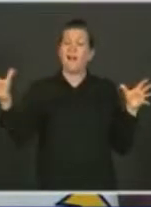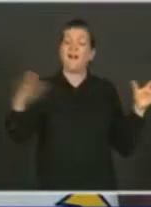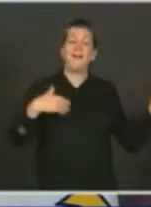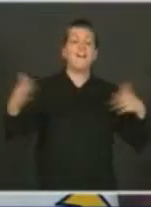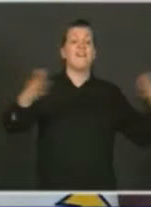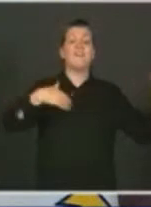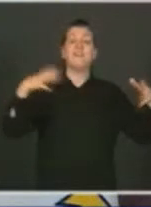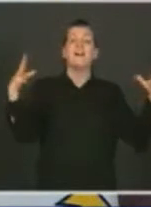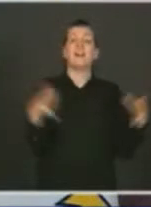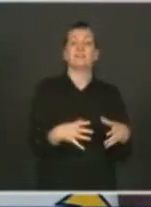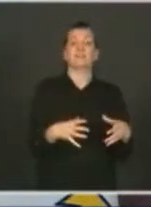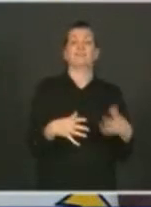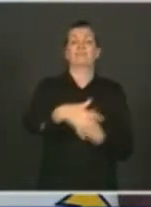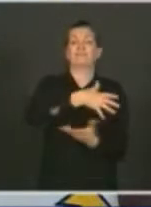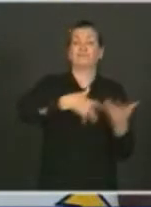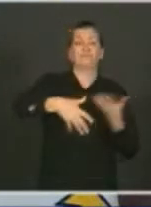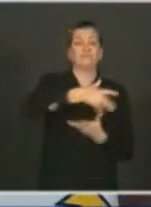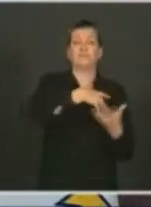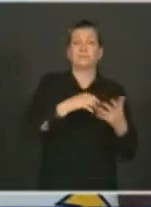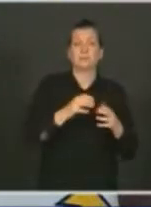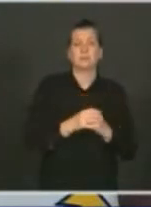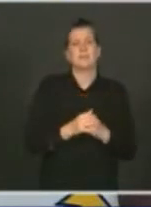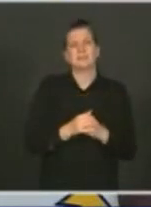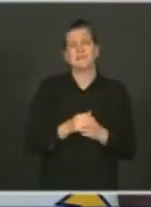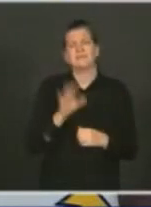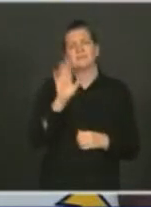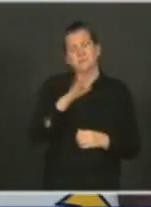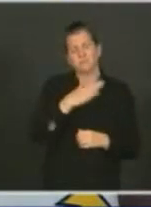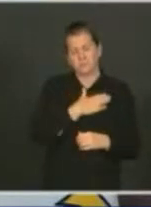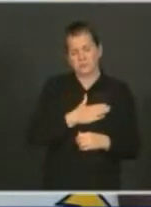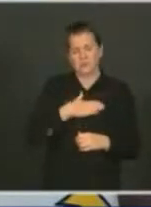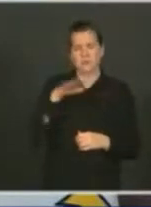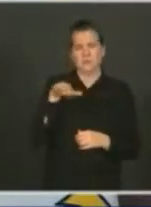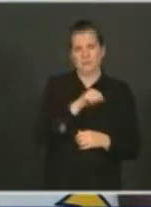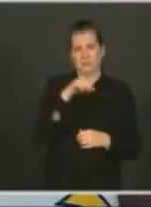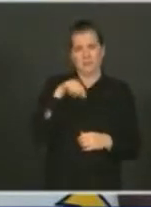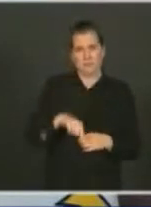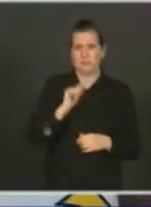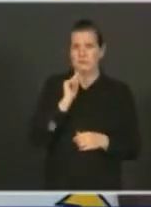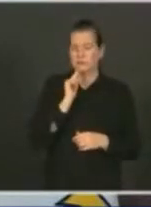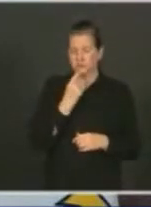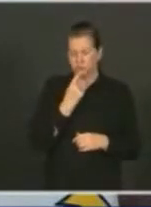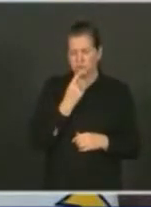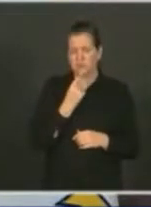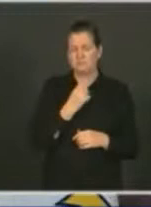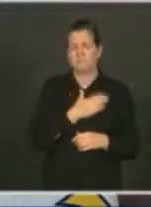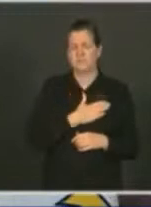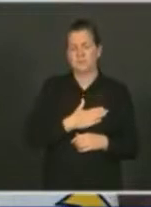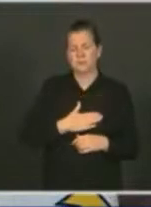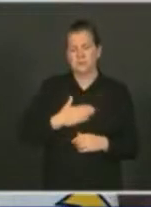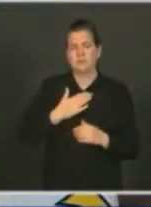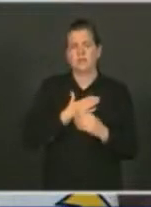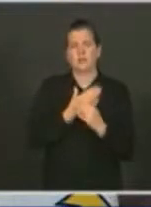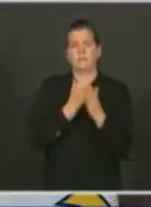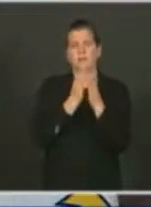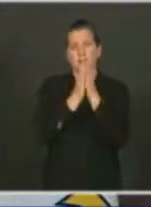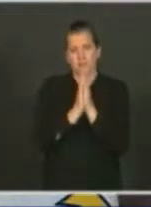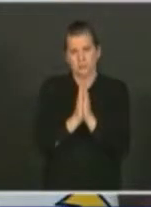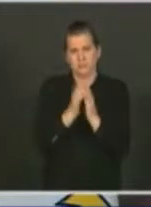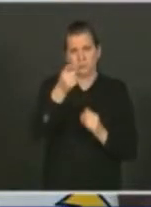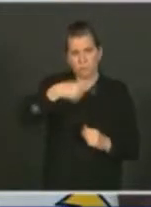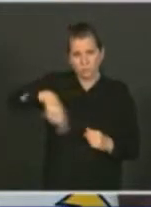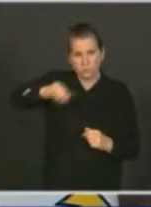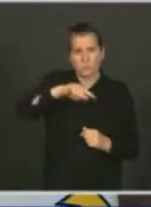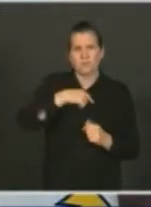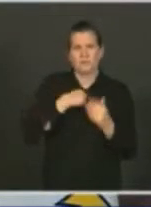to take this more seriously so that we get through the next few months with as little pain,